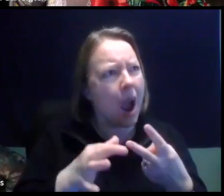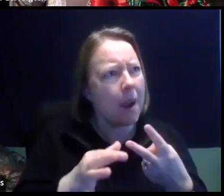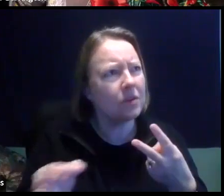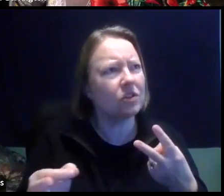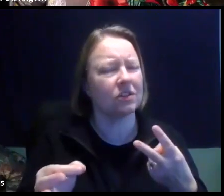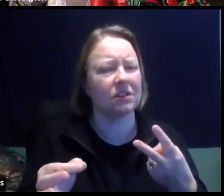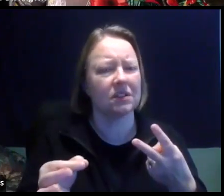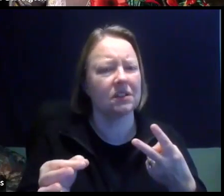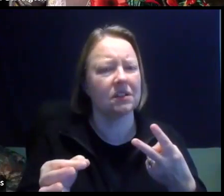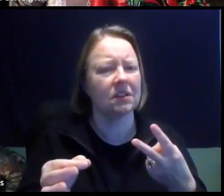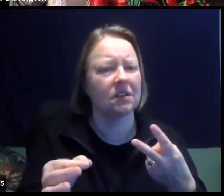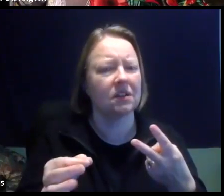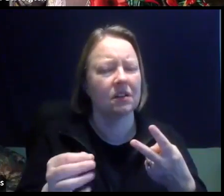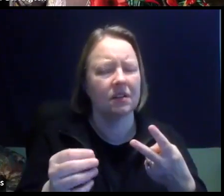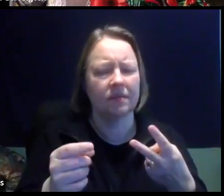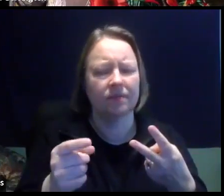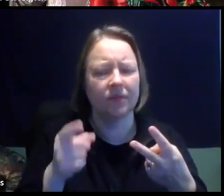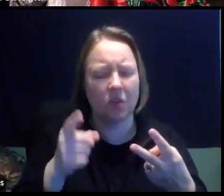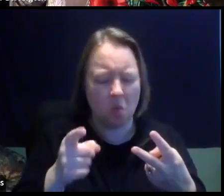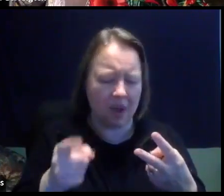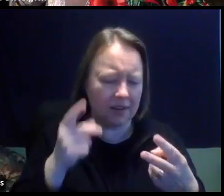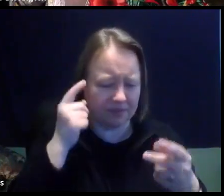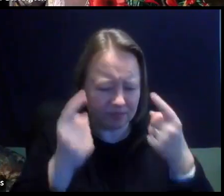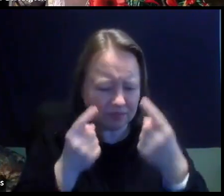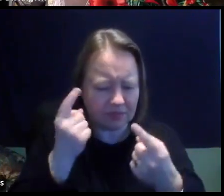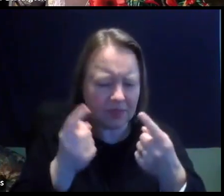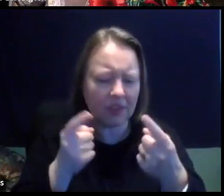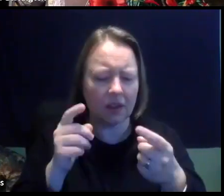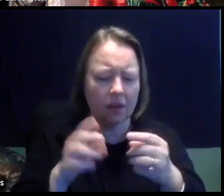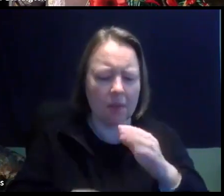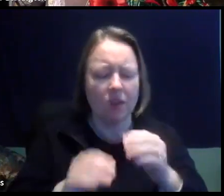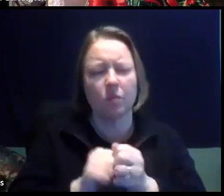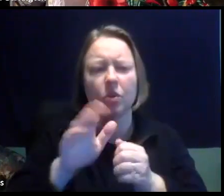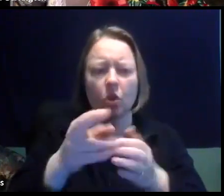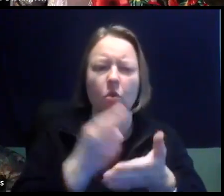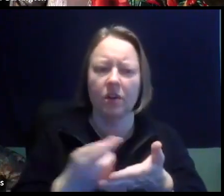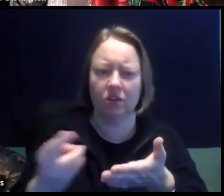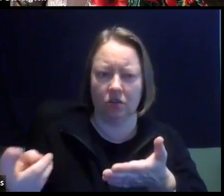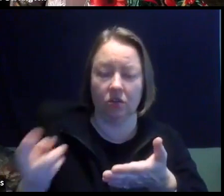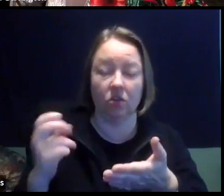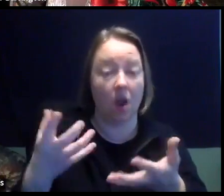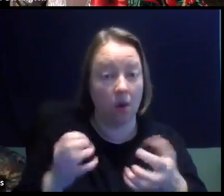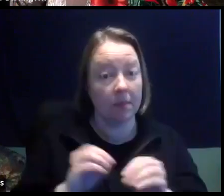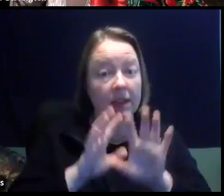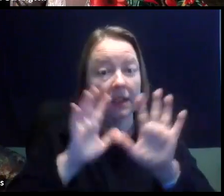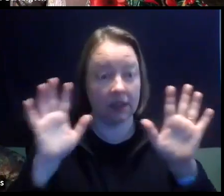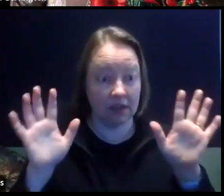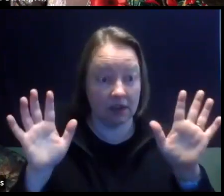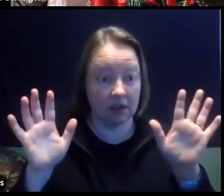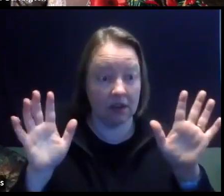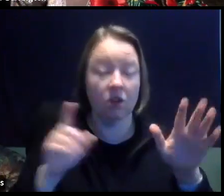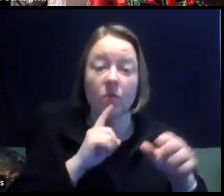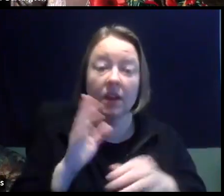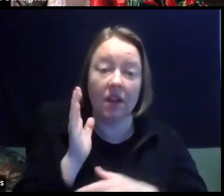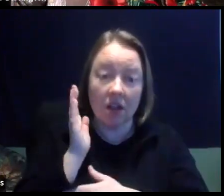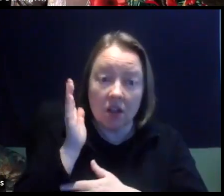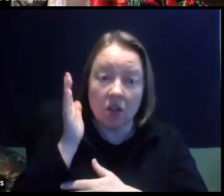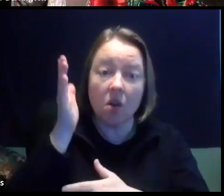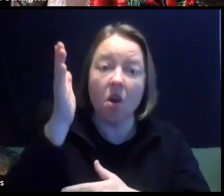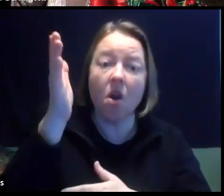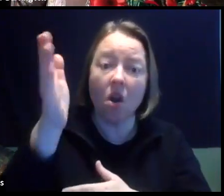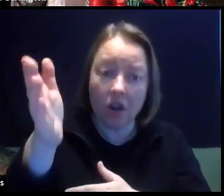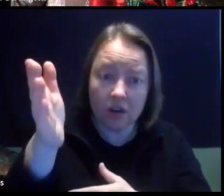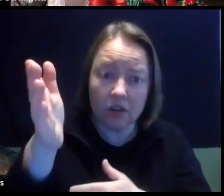do you want to access based on the kind of resources you have. So let's be clear. The long-term damage